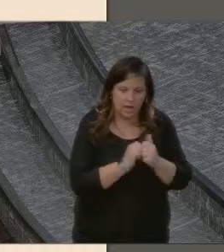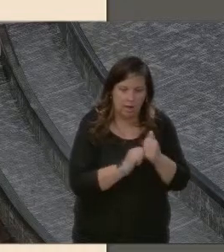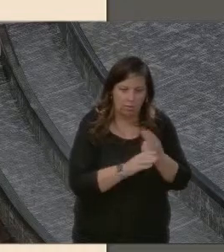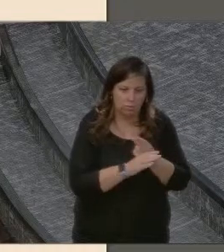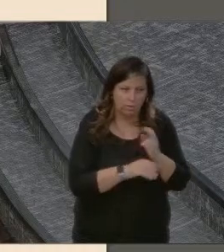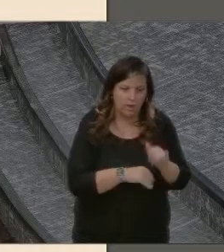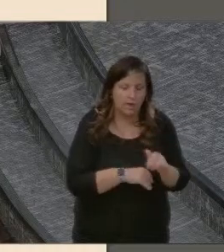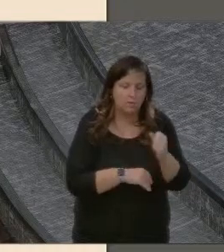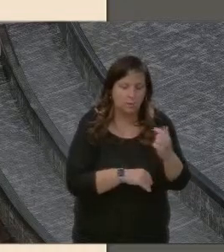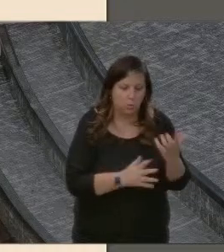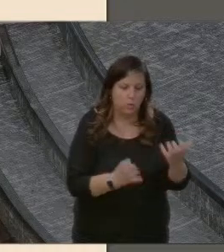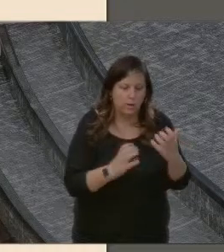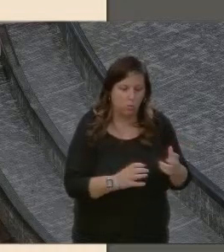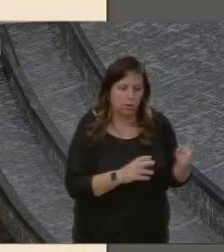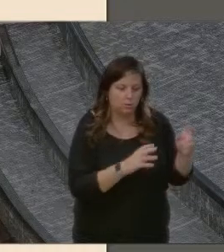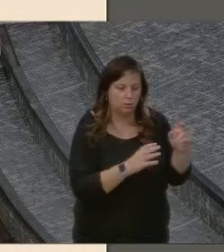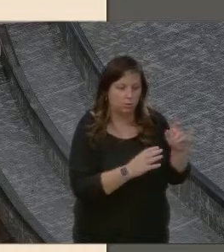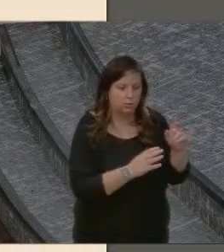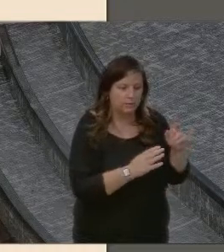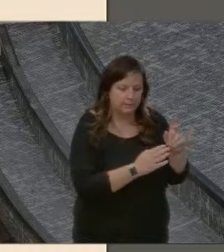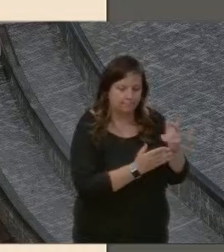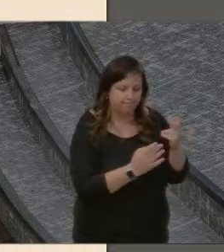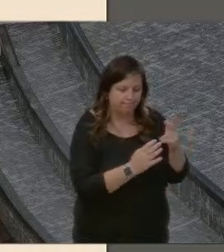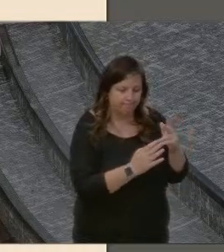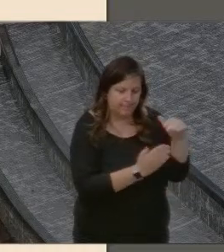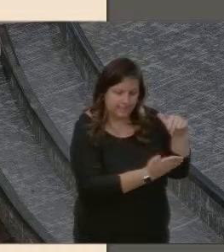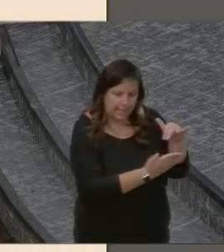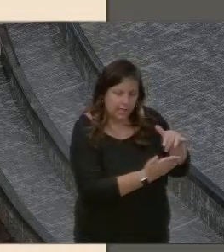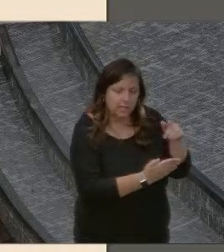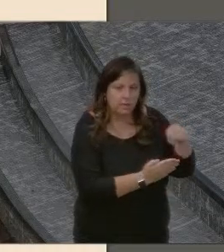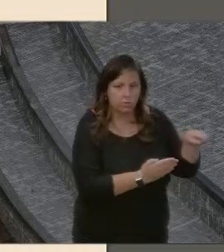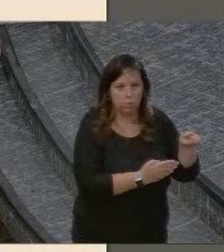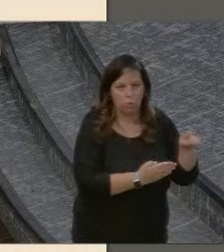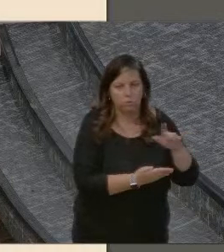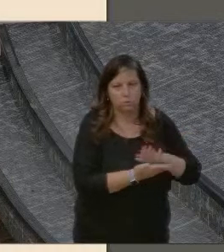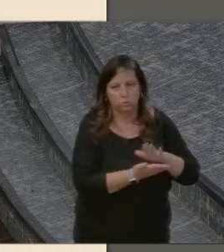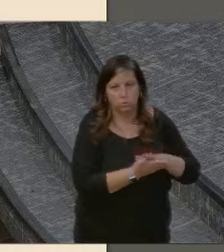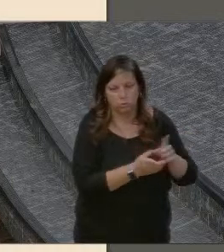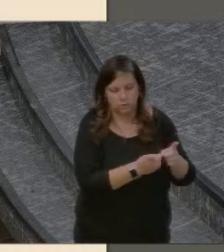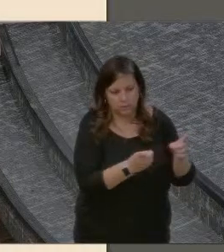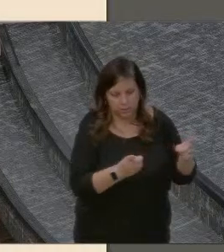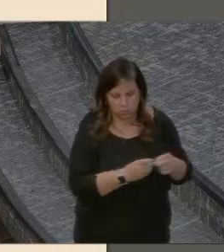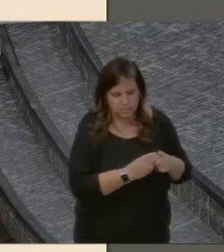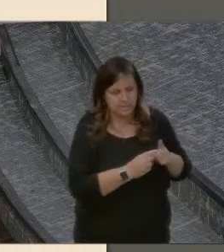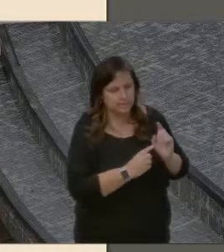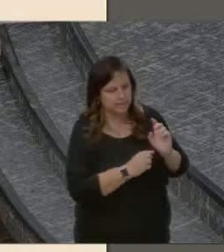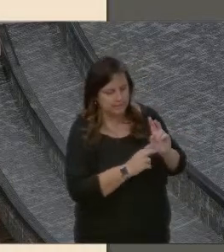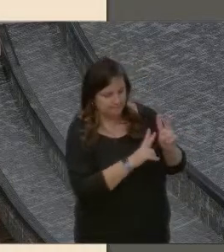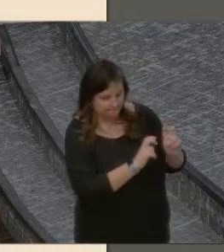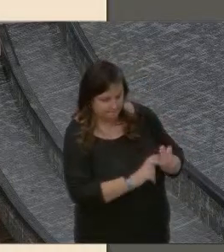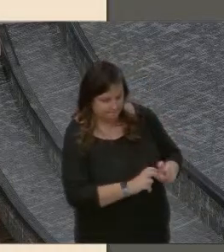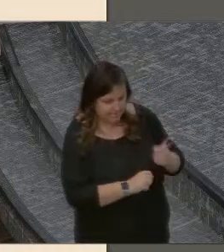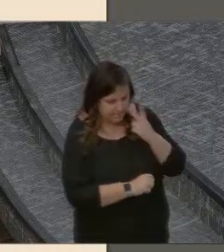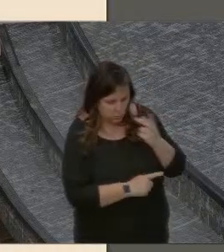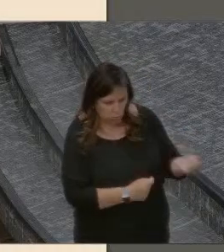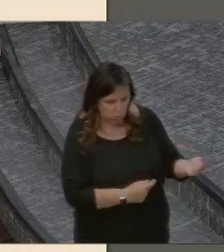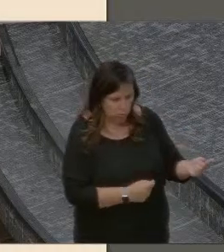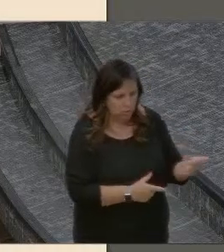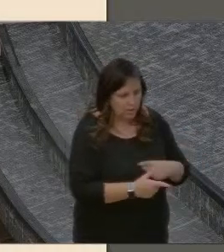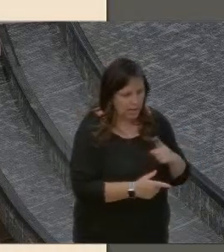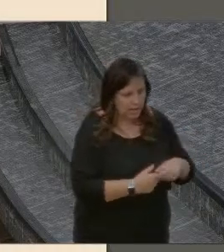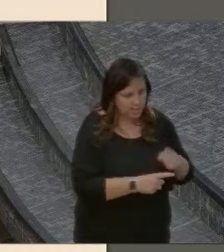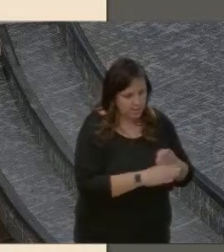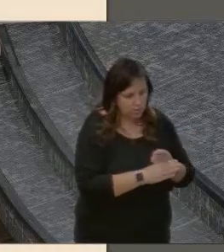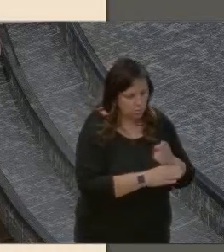those districts closely and create our own and re-envision ISS for Clark